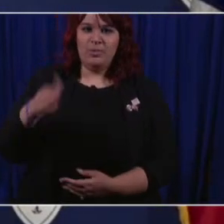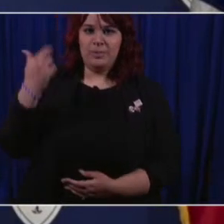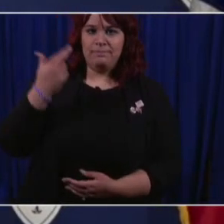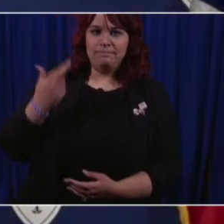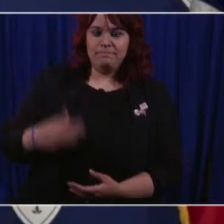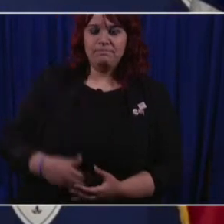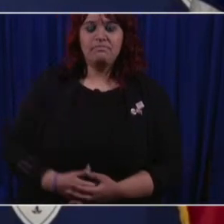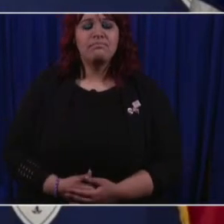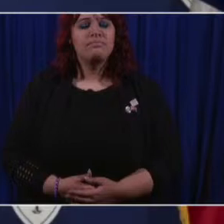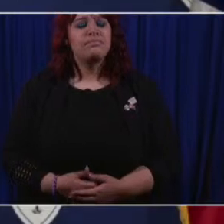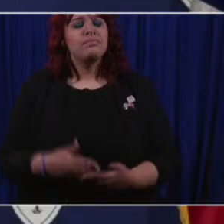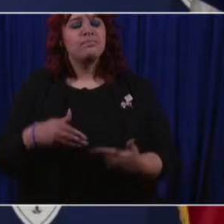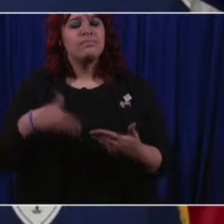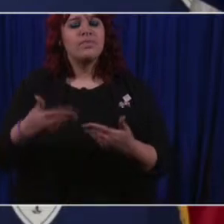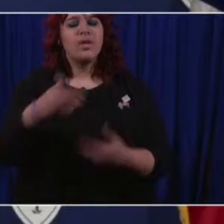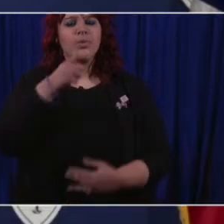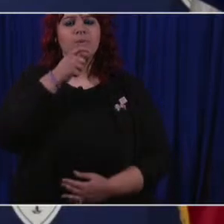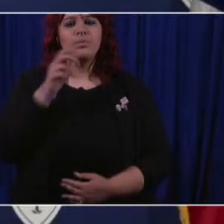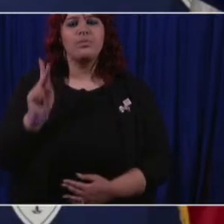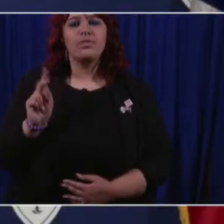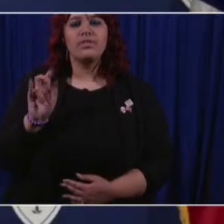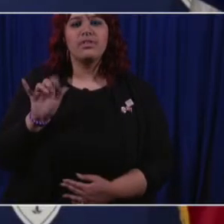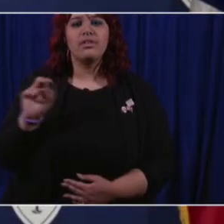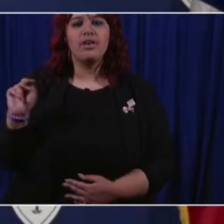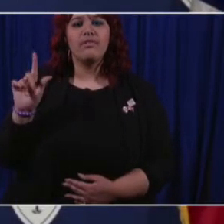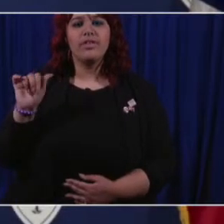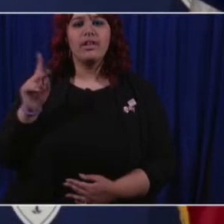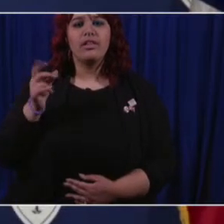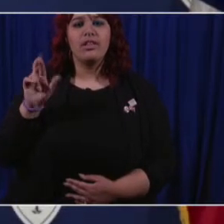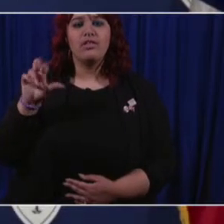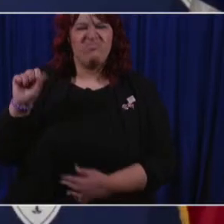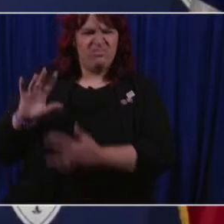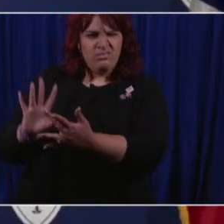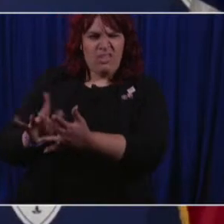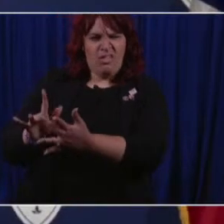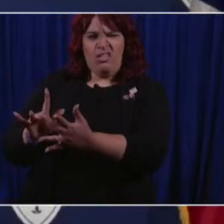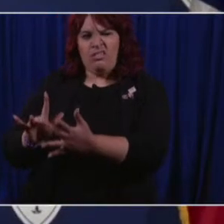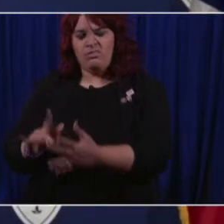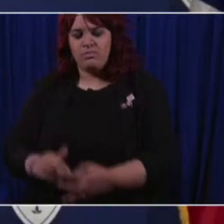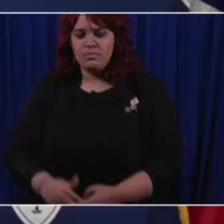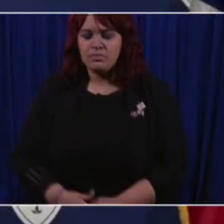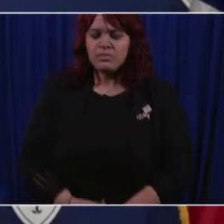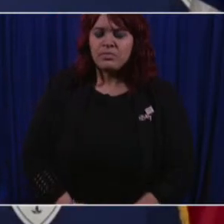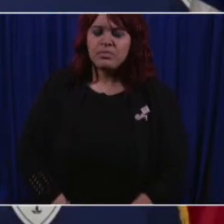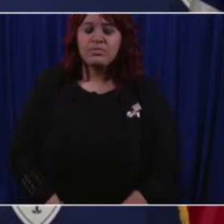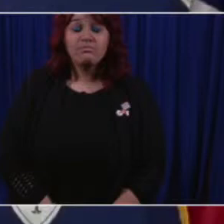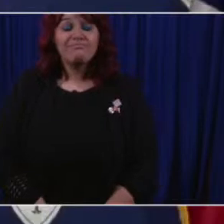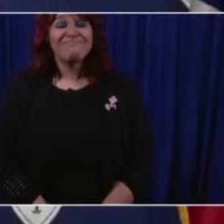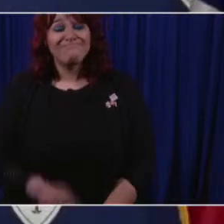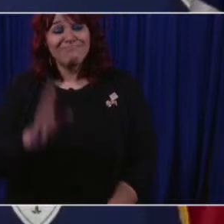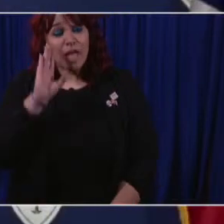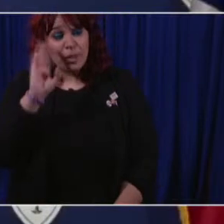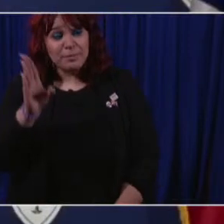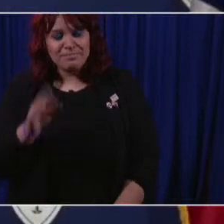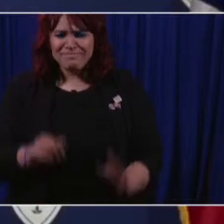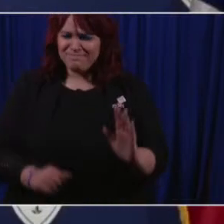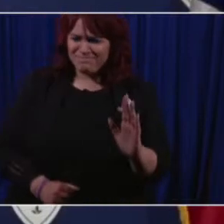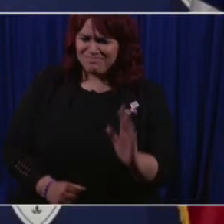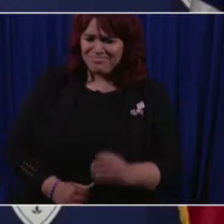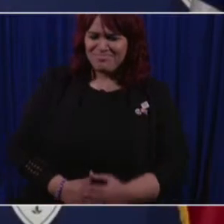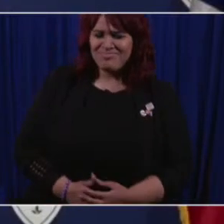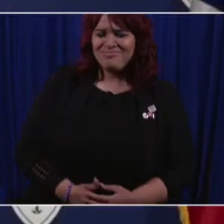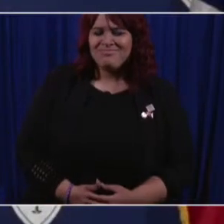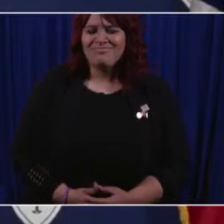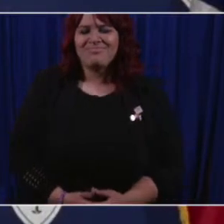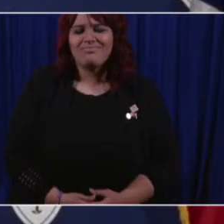Next question online is from Kevin Landers at WBNS in Columbus. Hello, Governor. Hey, Kevin. What can the state